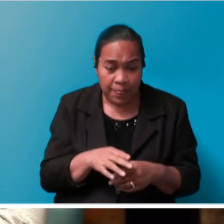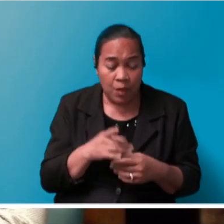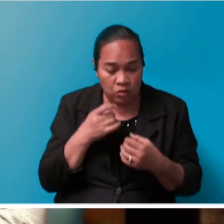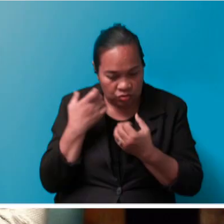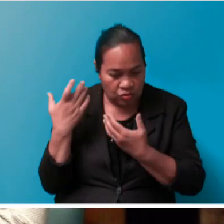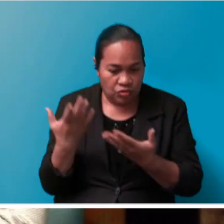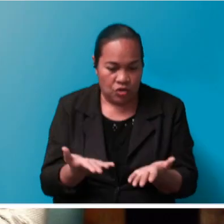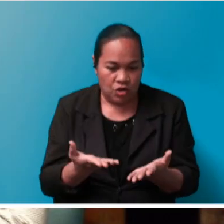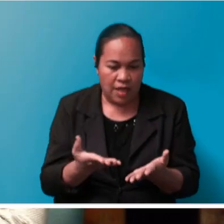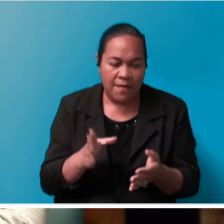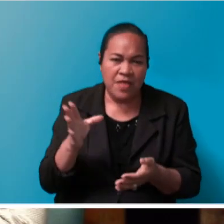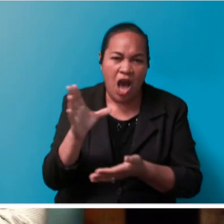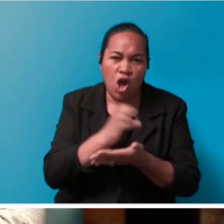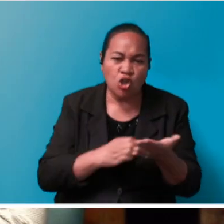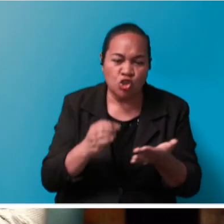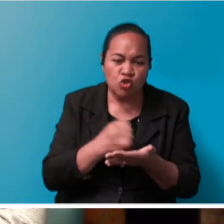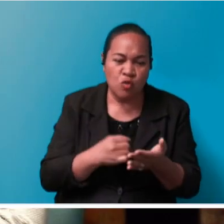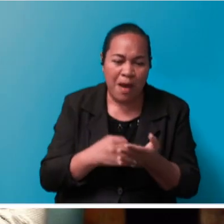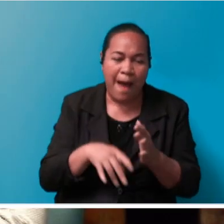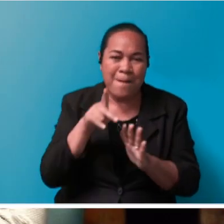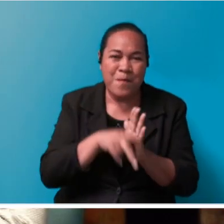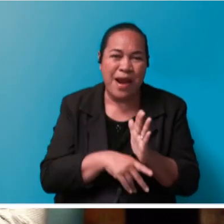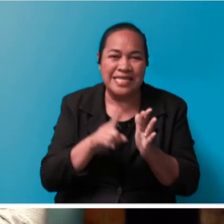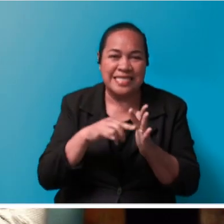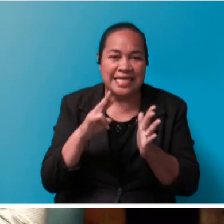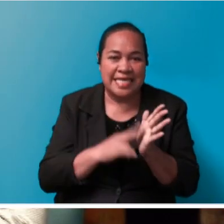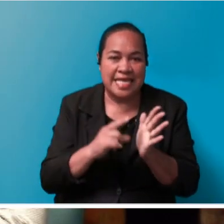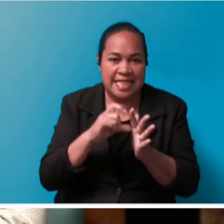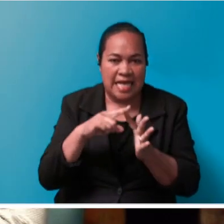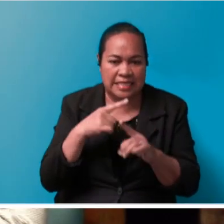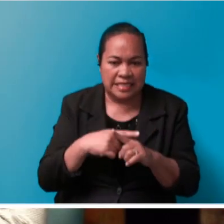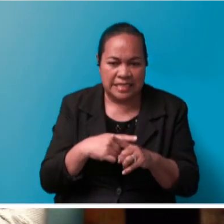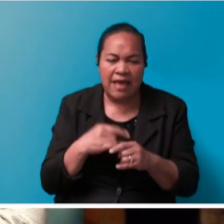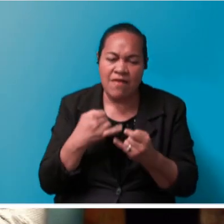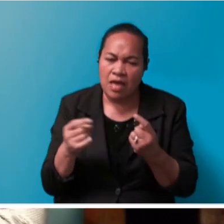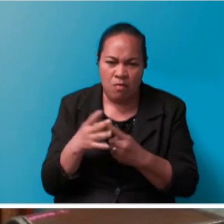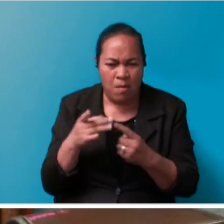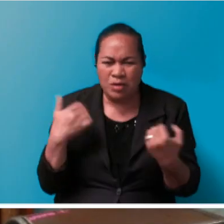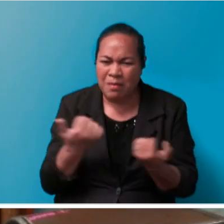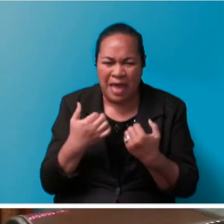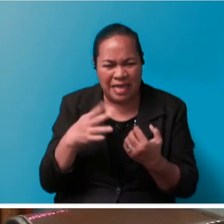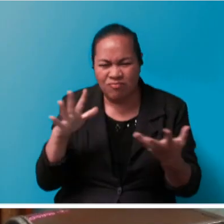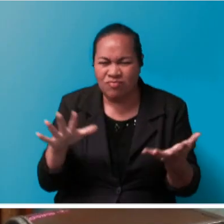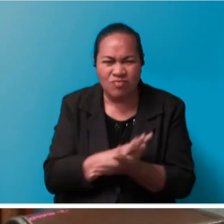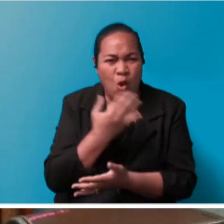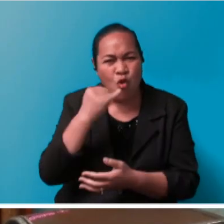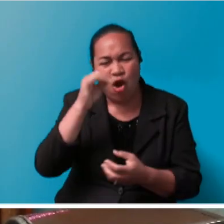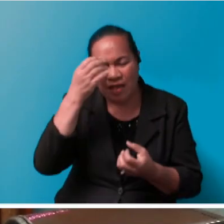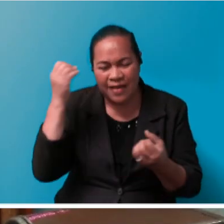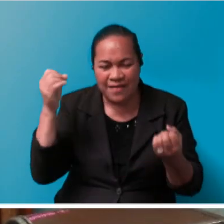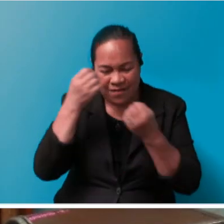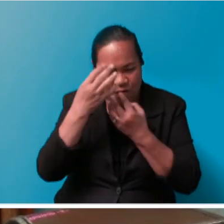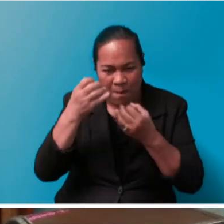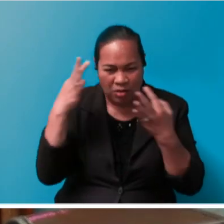Price Index. And this is very important because there's a lot of misinformation about inflation, about cost of living. and